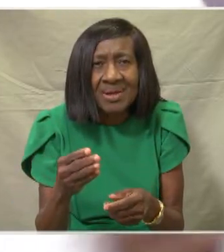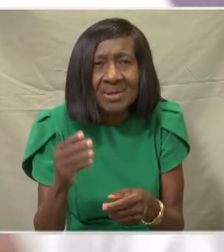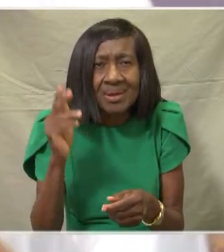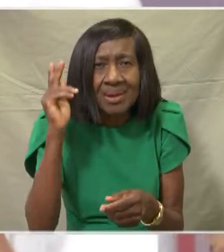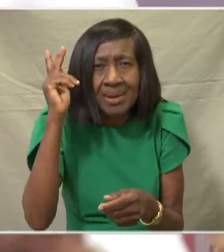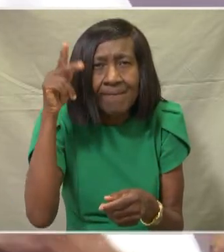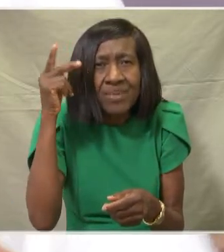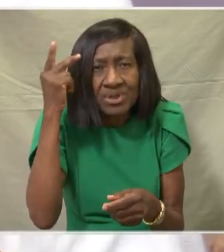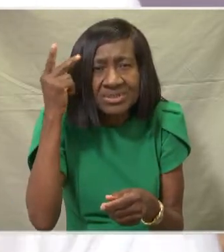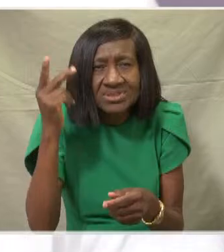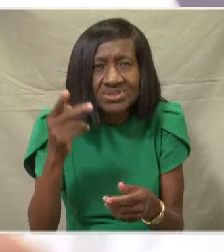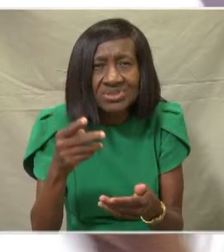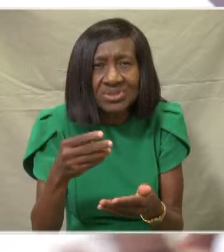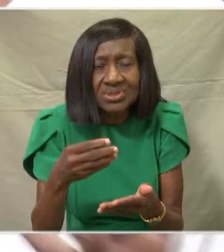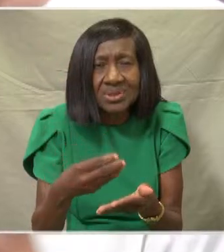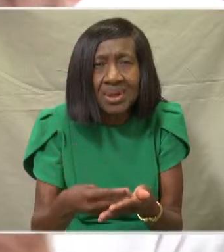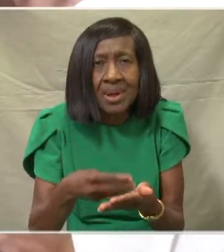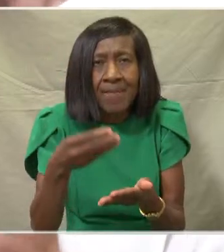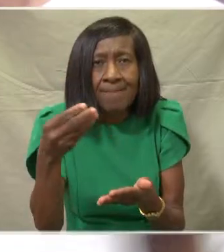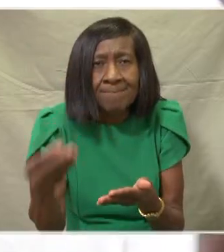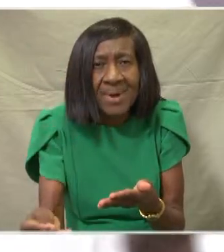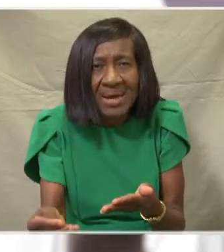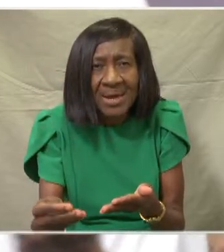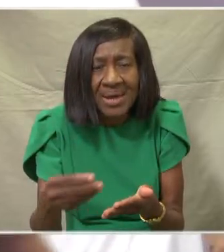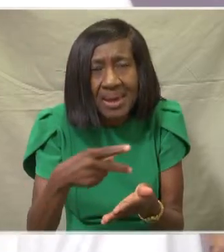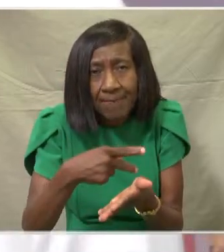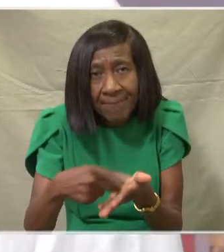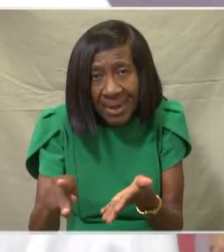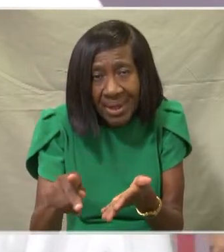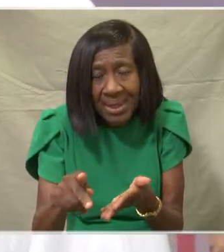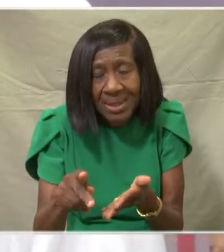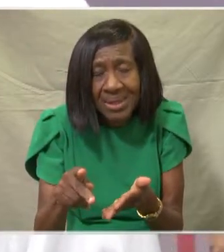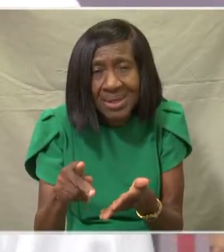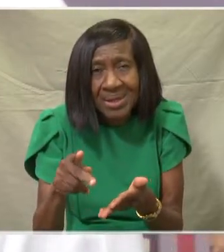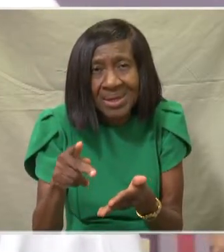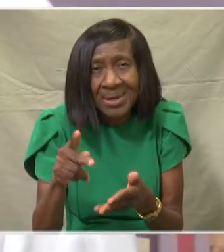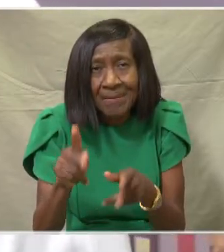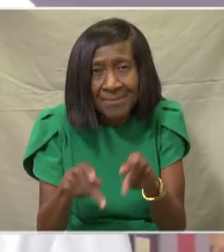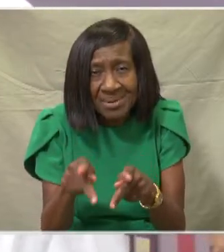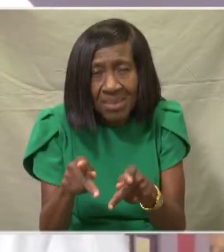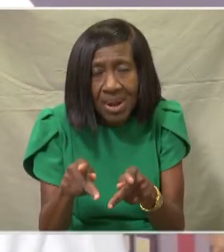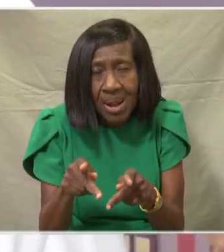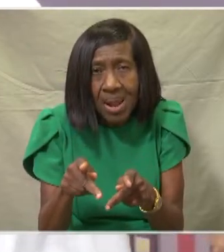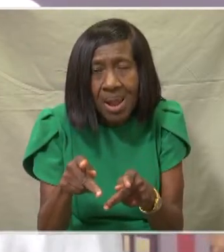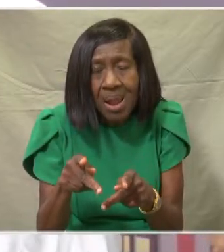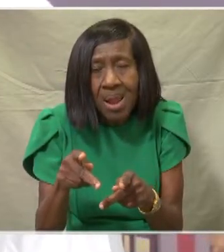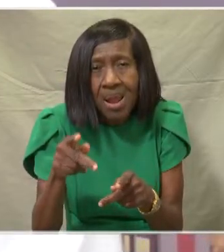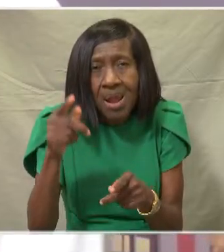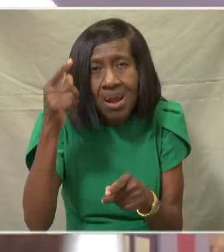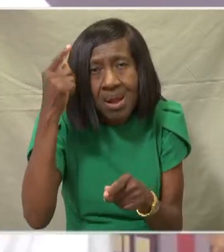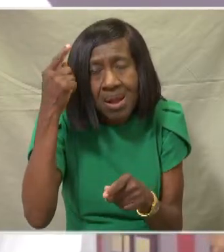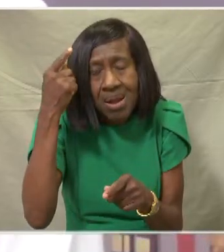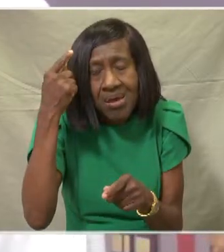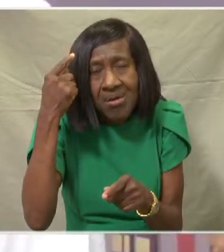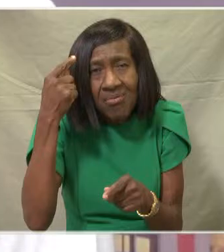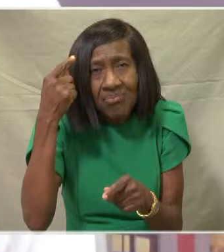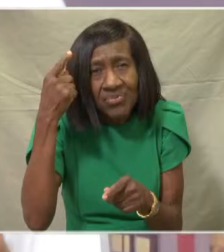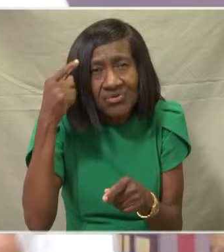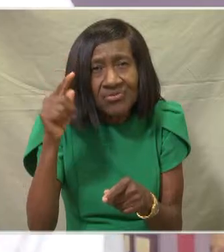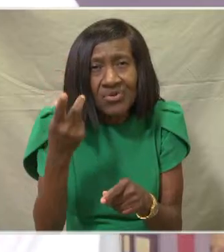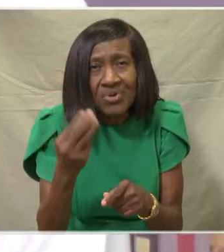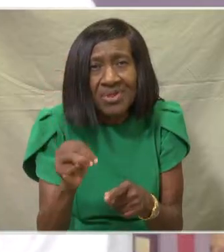nature, give money to their constituents, and usually to particularly specific constituents for obvious reasons, because their leadership.